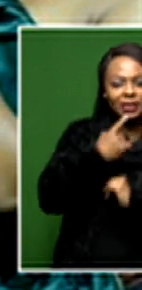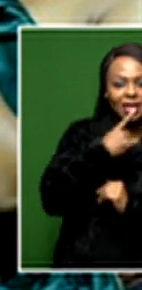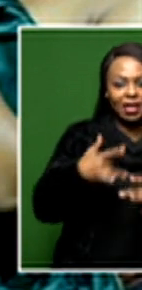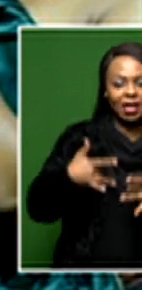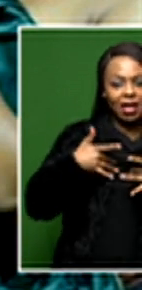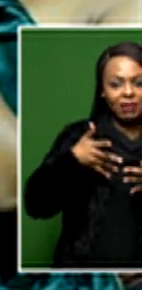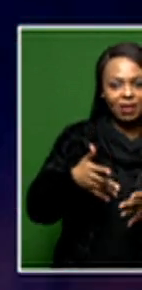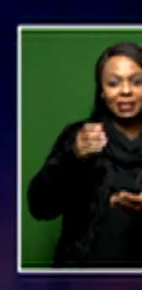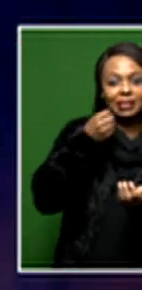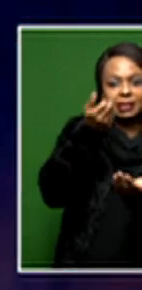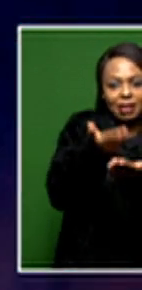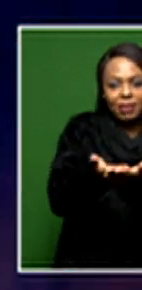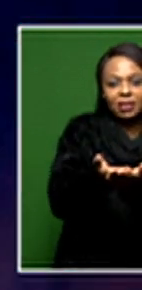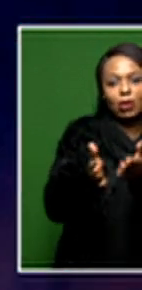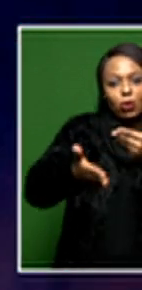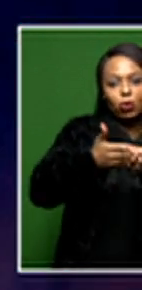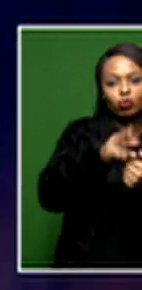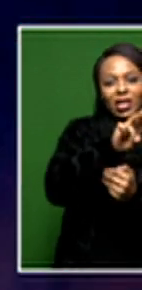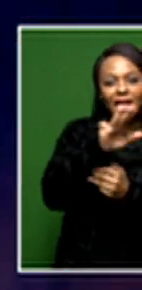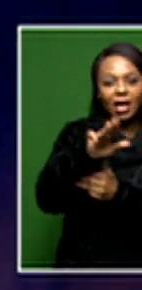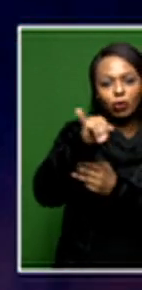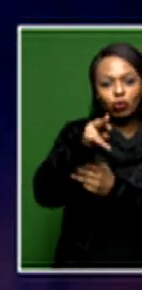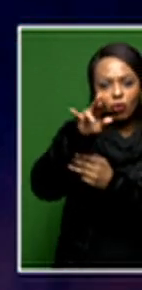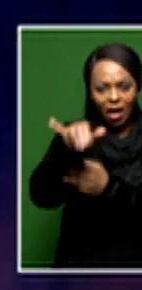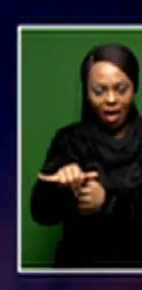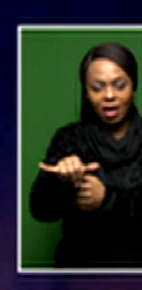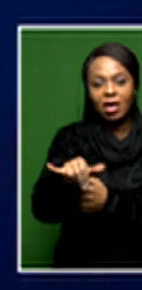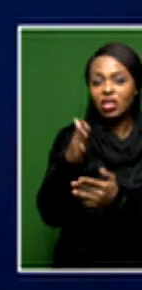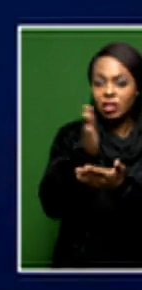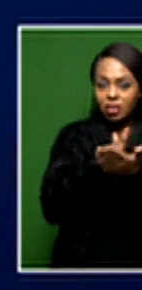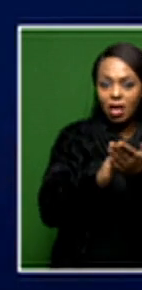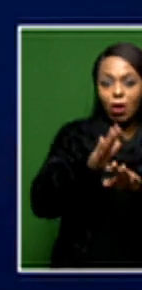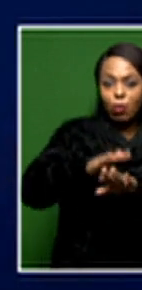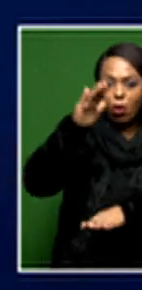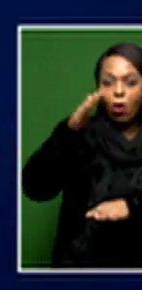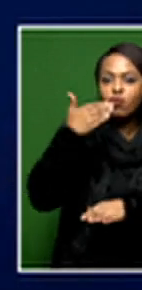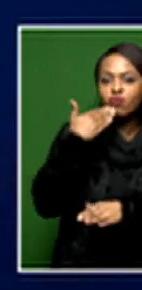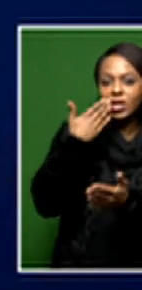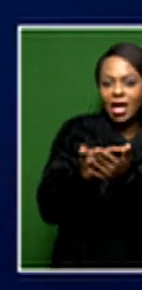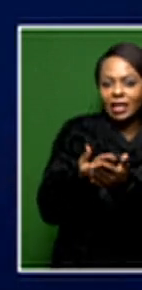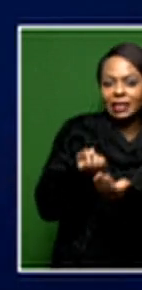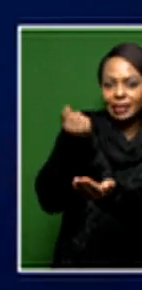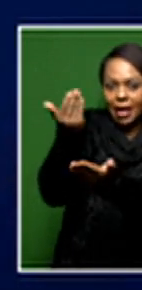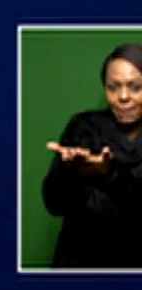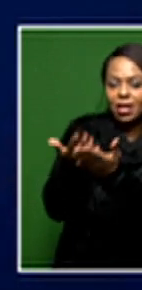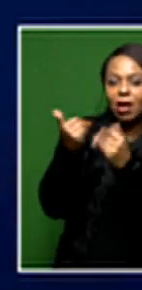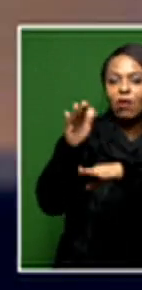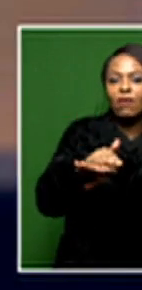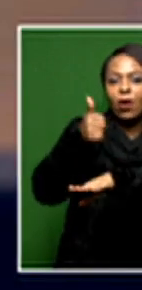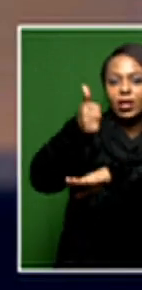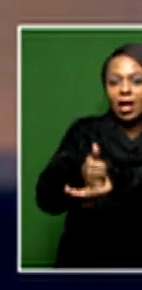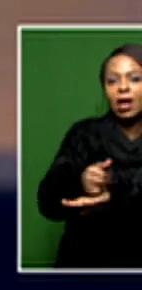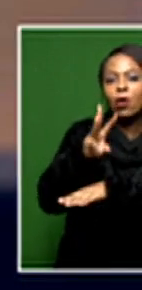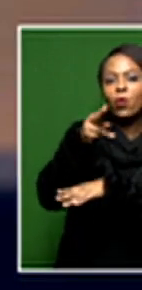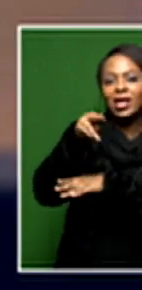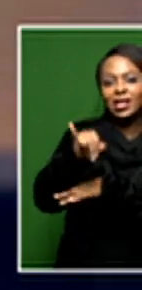lives. Submissions close on the 29th of July, and to share more on who is eligible to submit, we chat to the founder, Winnie Chaba.